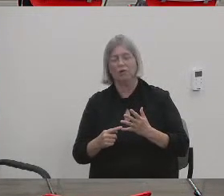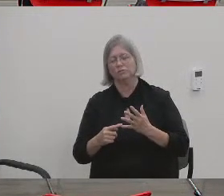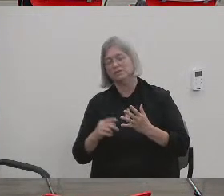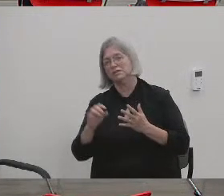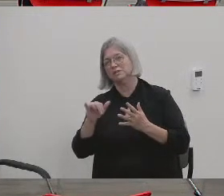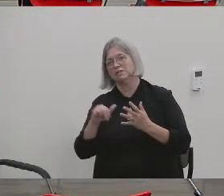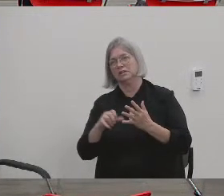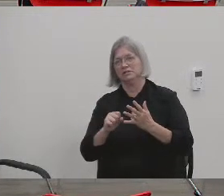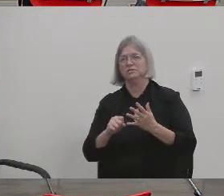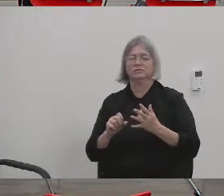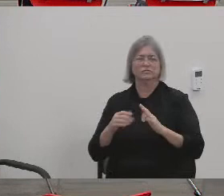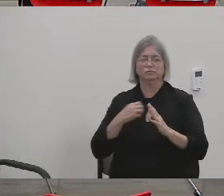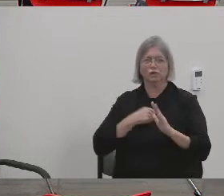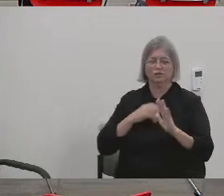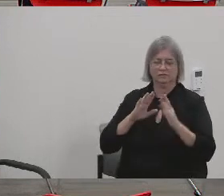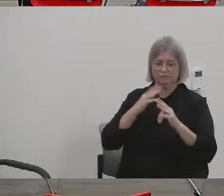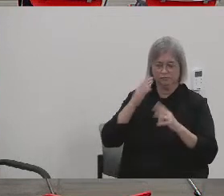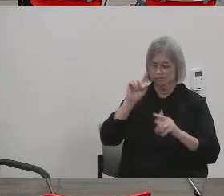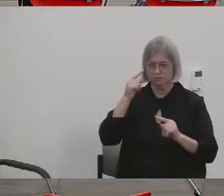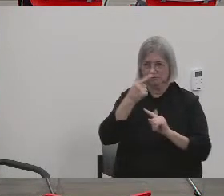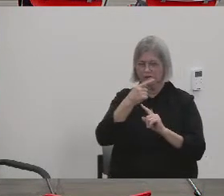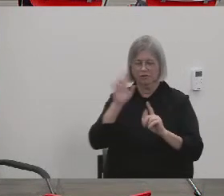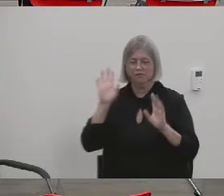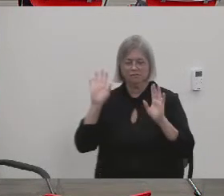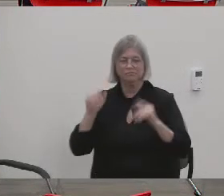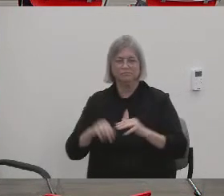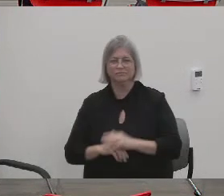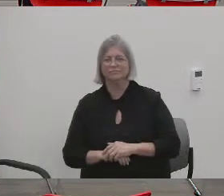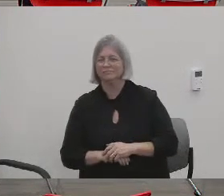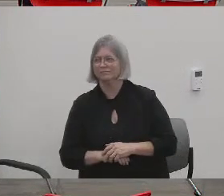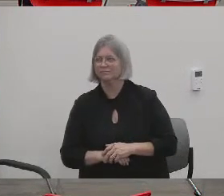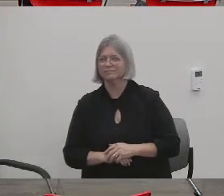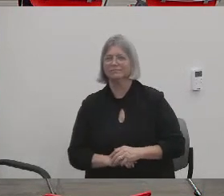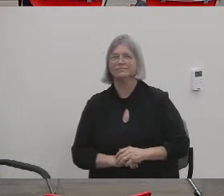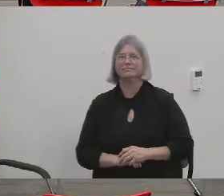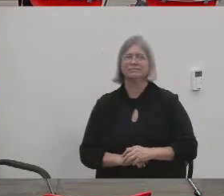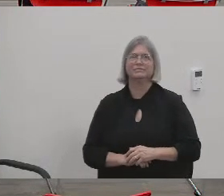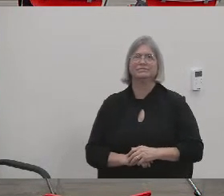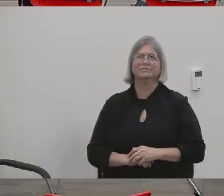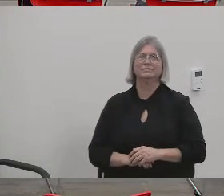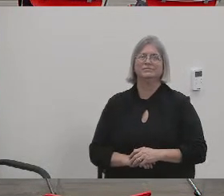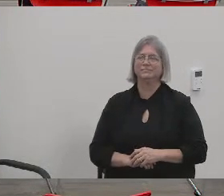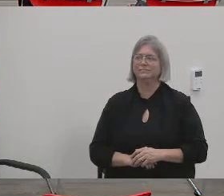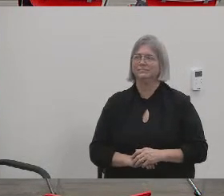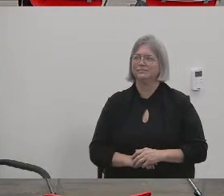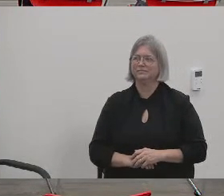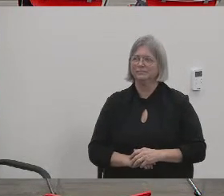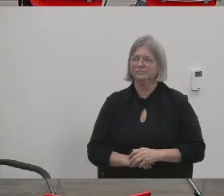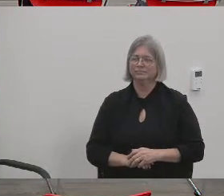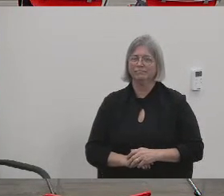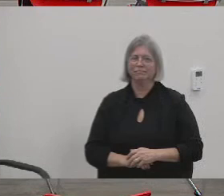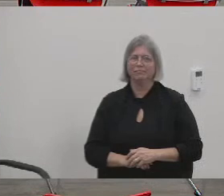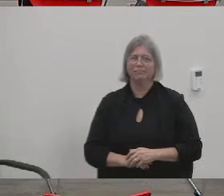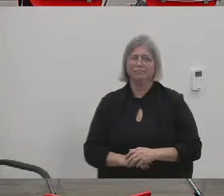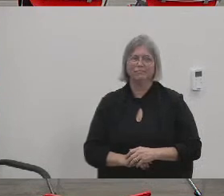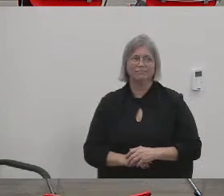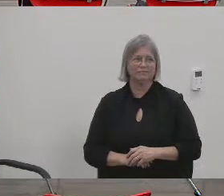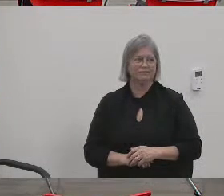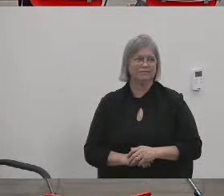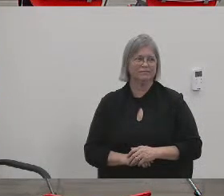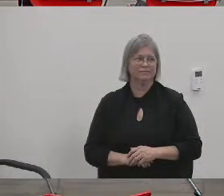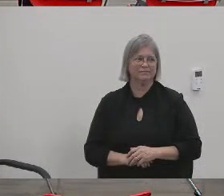you. Yes, sorry. There we go. Distracted. So did you actually ask the question right before I was supposed to say